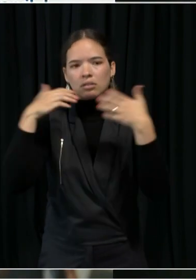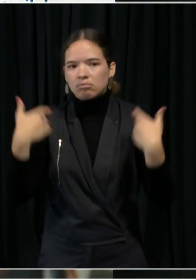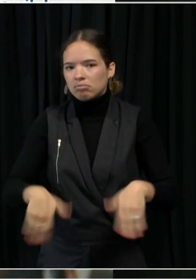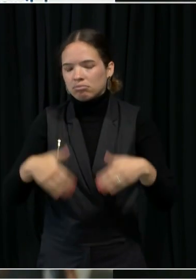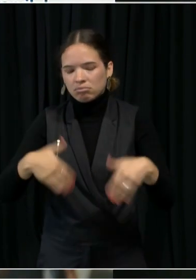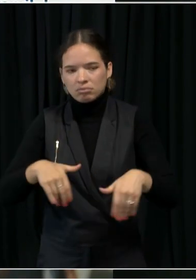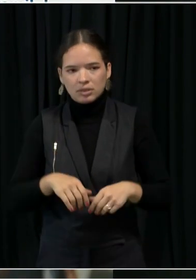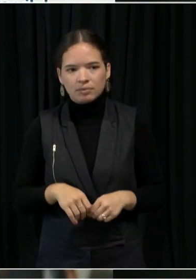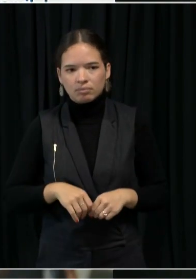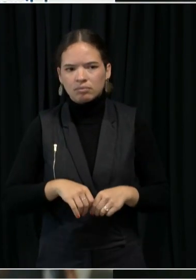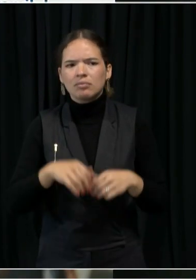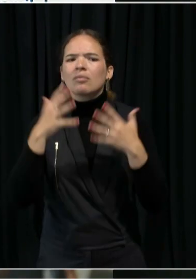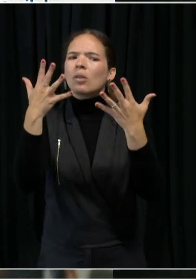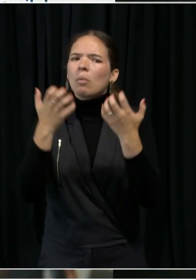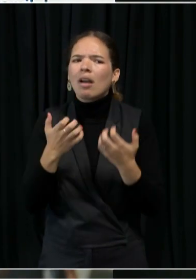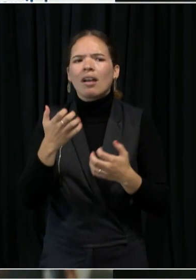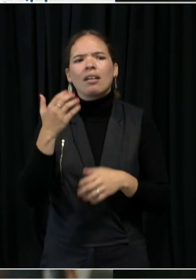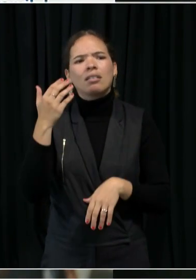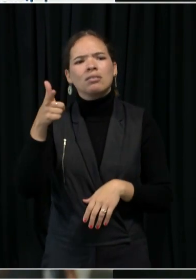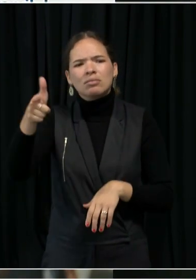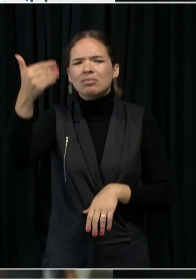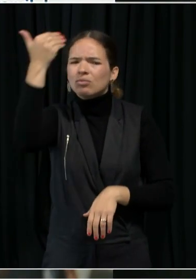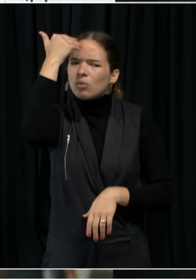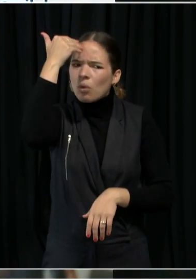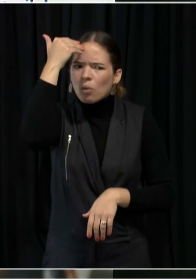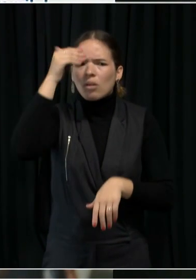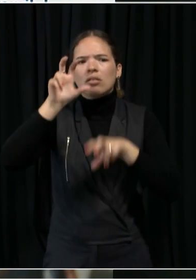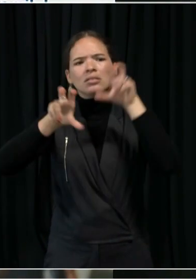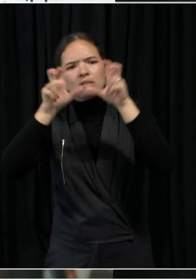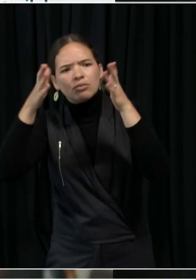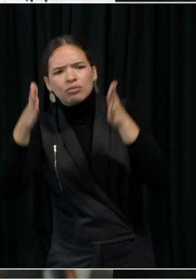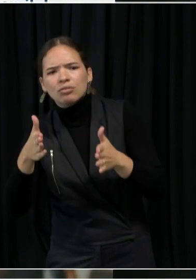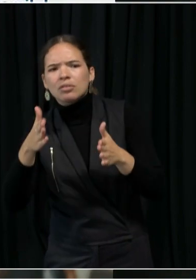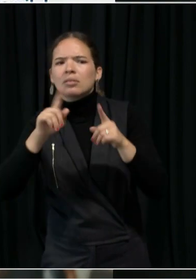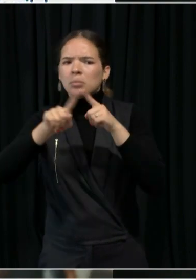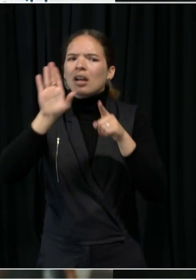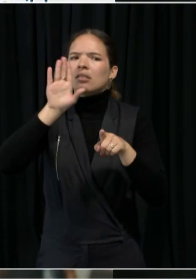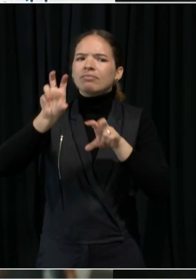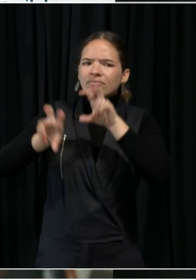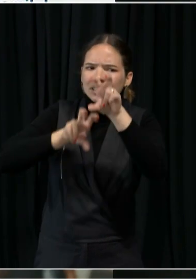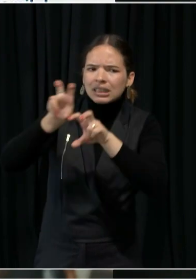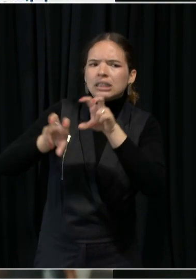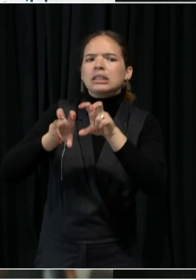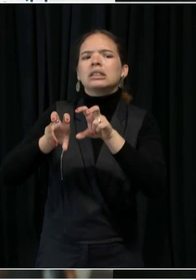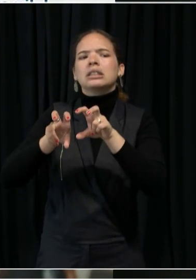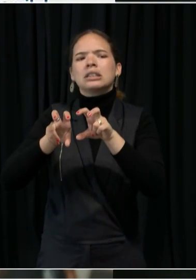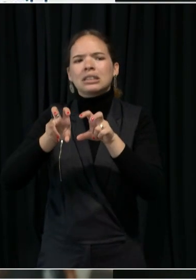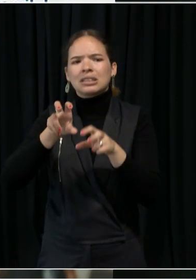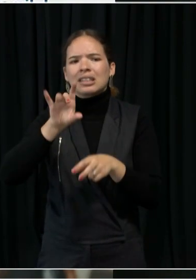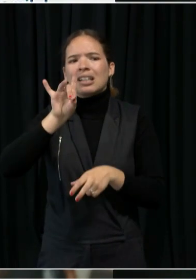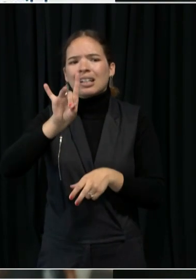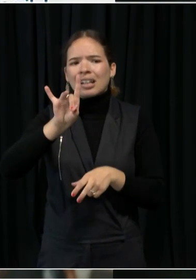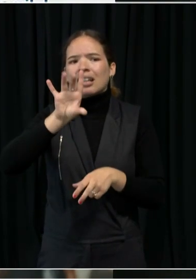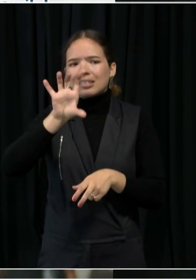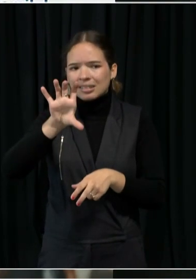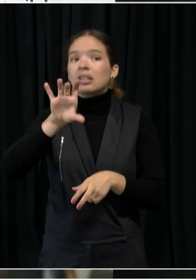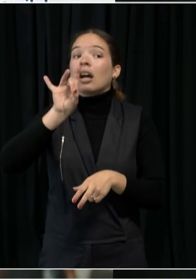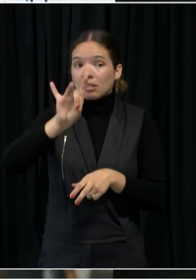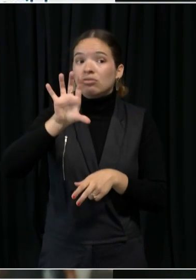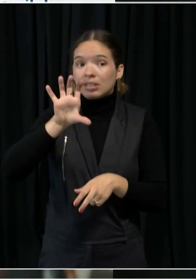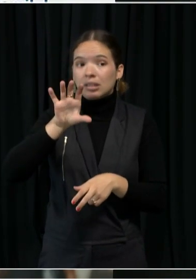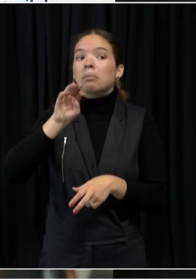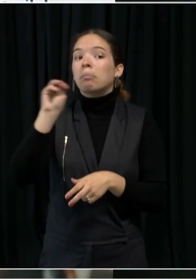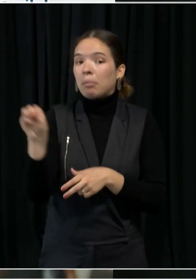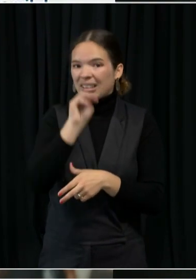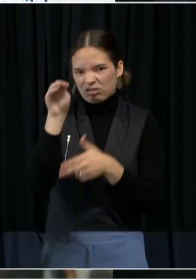acknowledge that you have invested or will, over the course of the next years, $75 million in